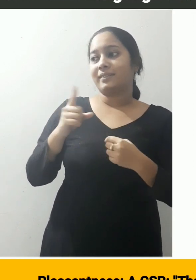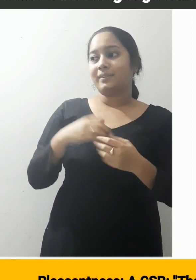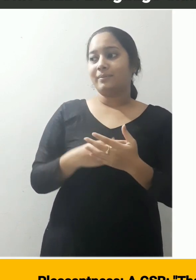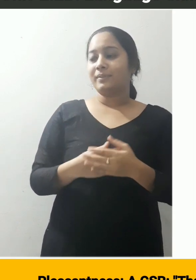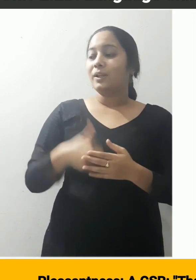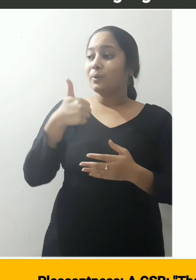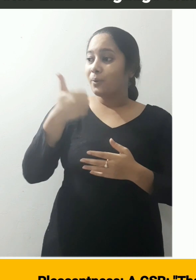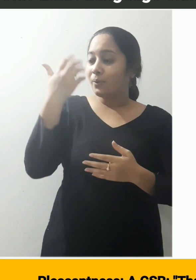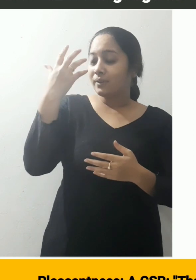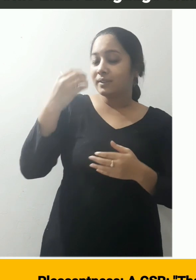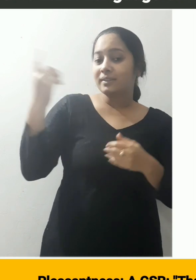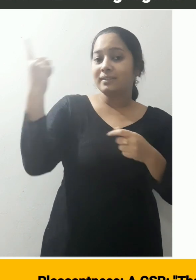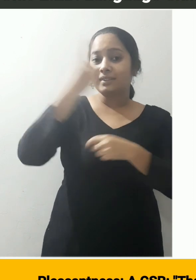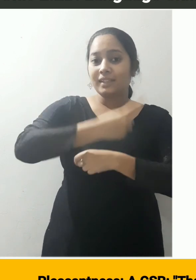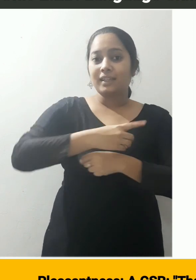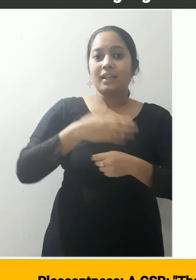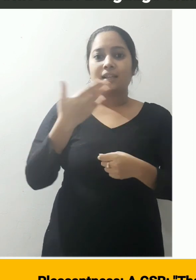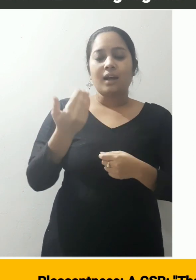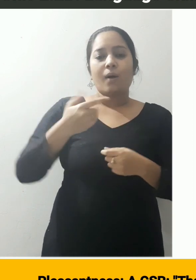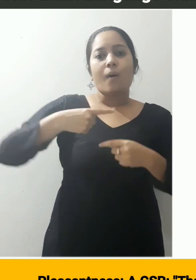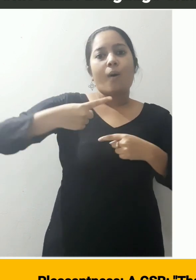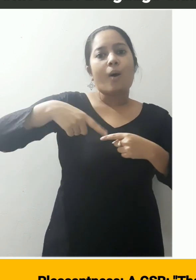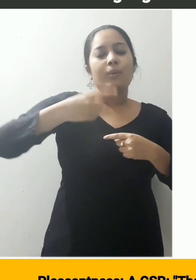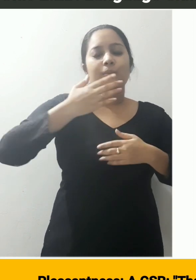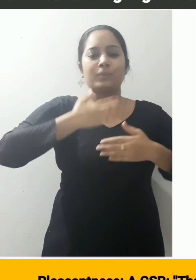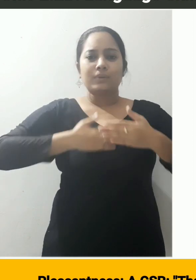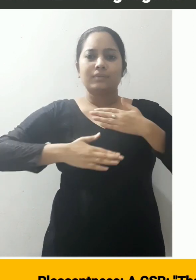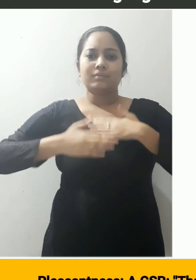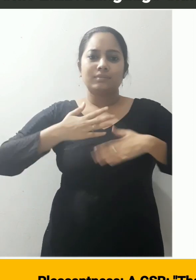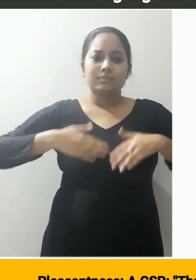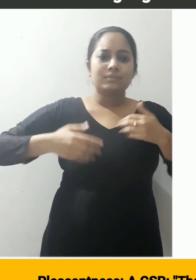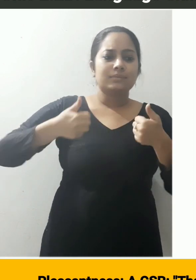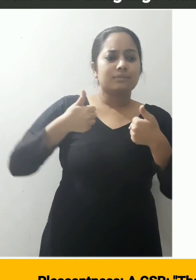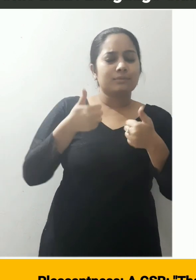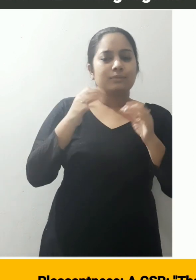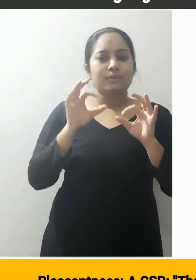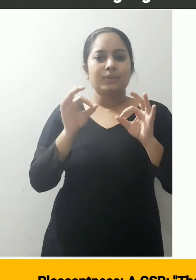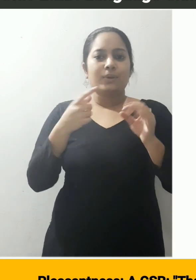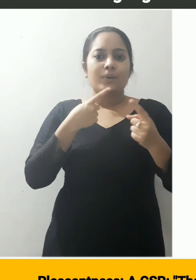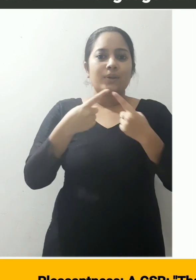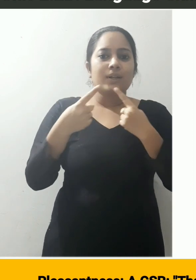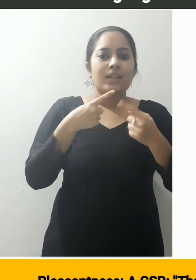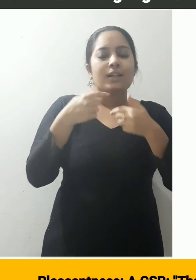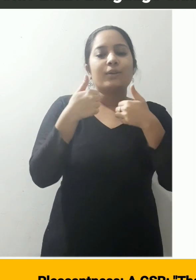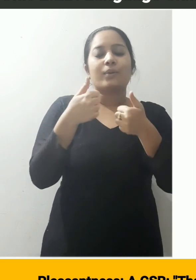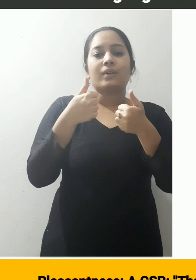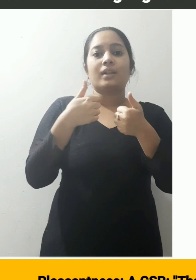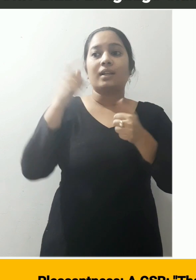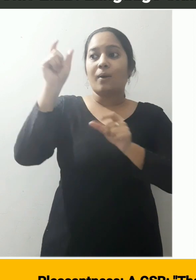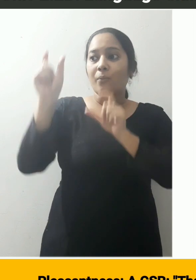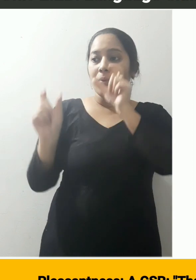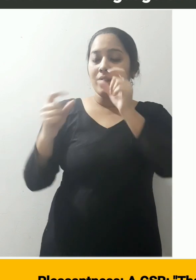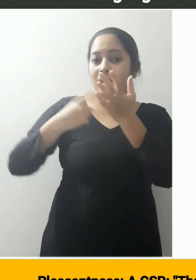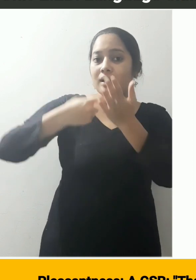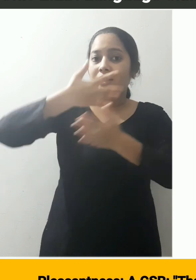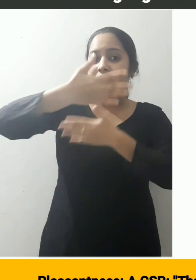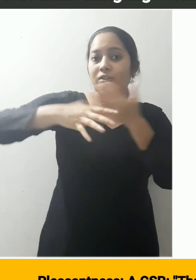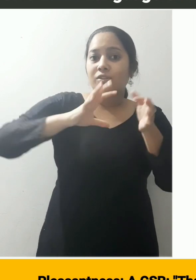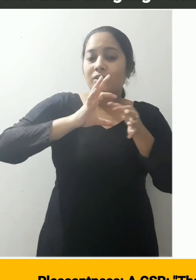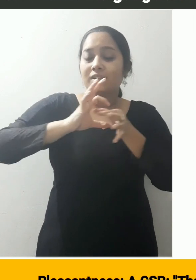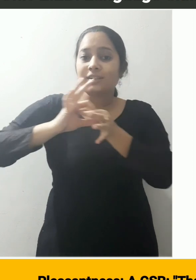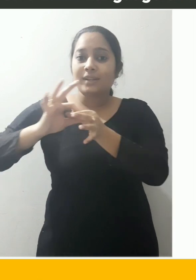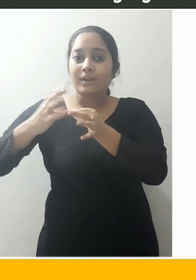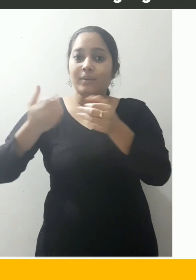and pleasant tone is always welcome. It goes a long way in building a customer relationship.